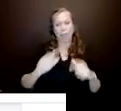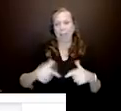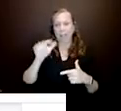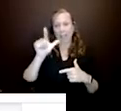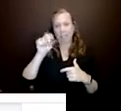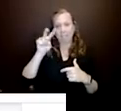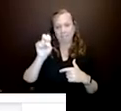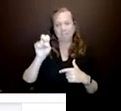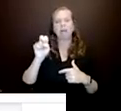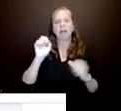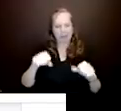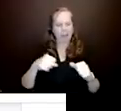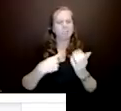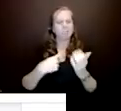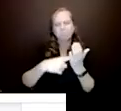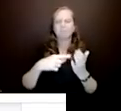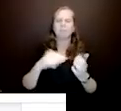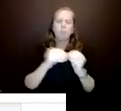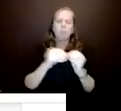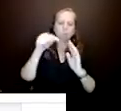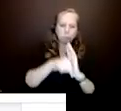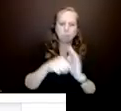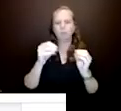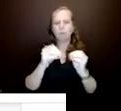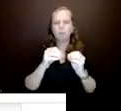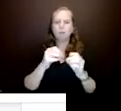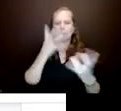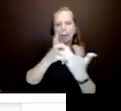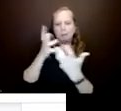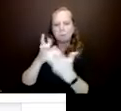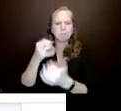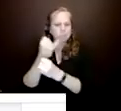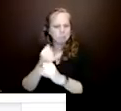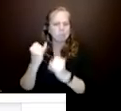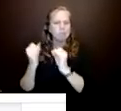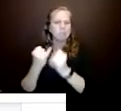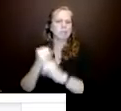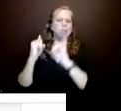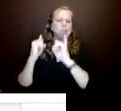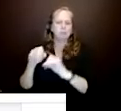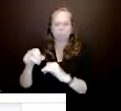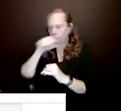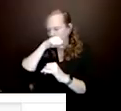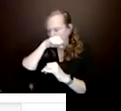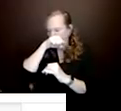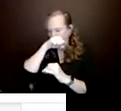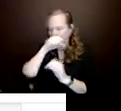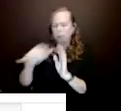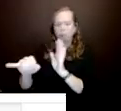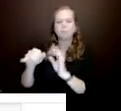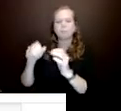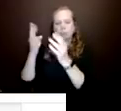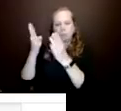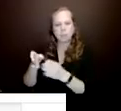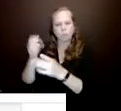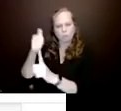math and literacy concepts more differentiated towards the student's individual needs. There's lots of ways for us to work with those small groups, and we